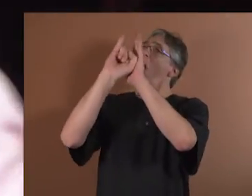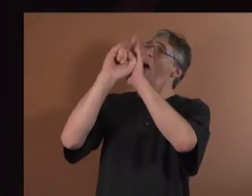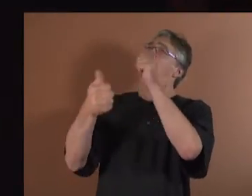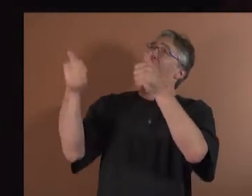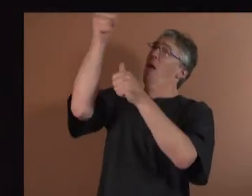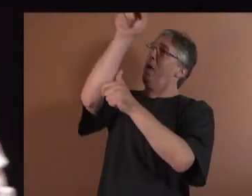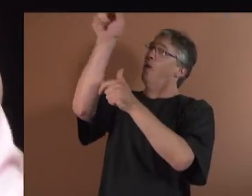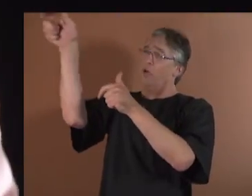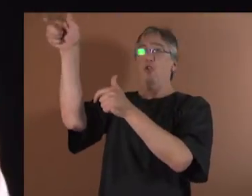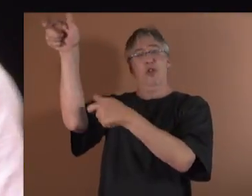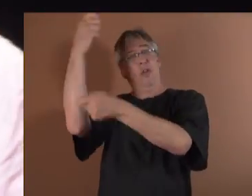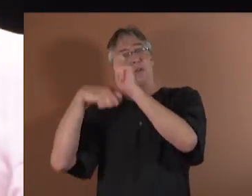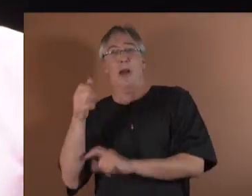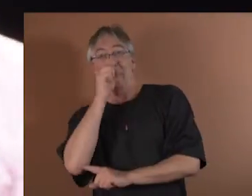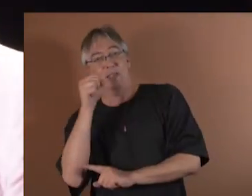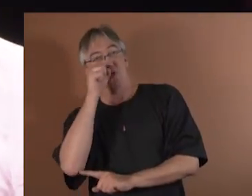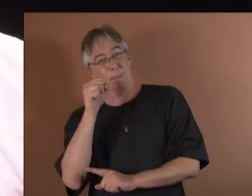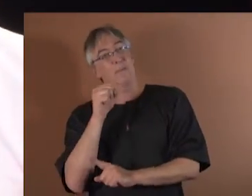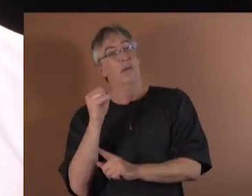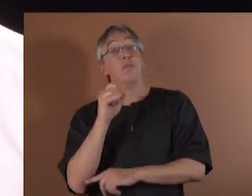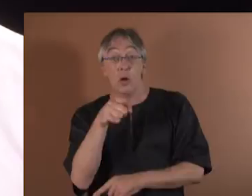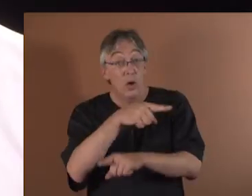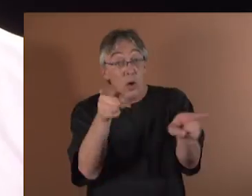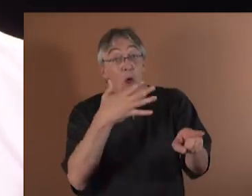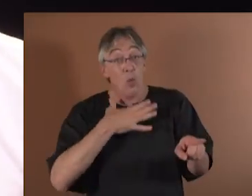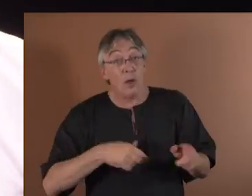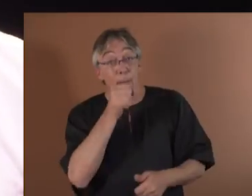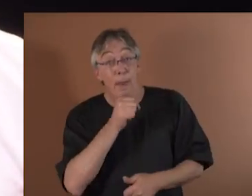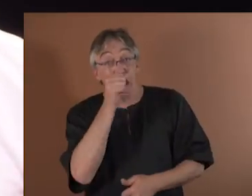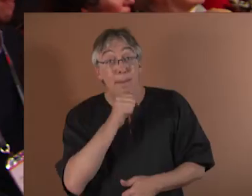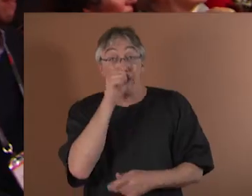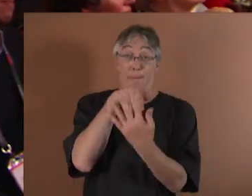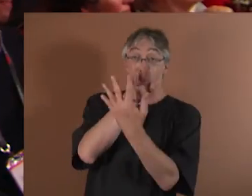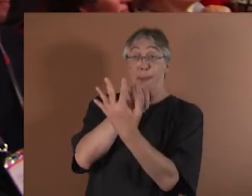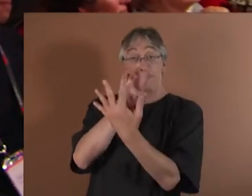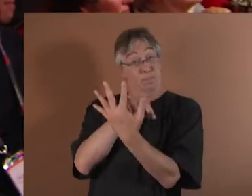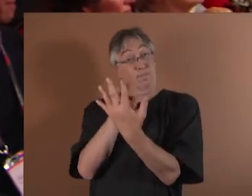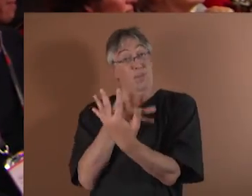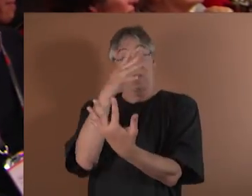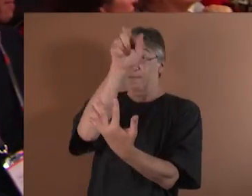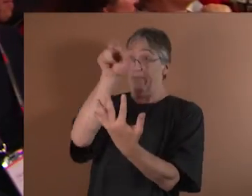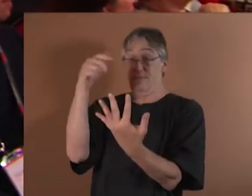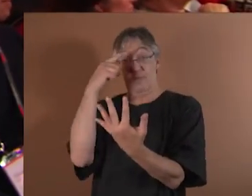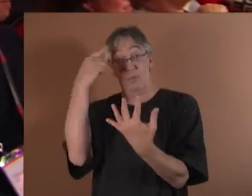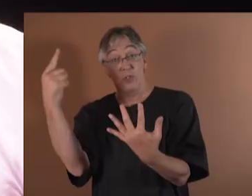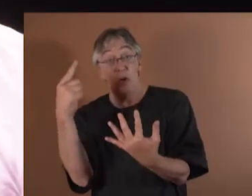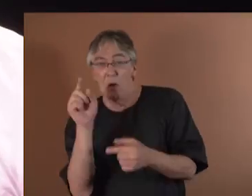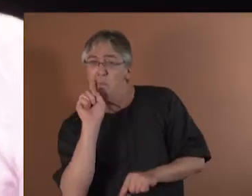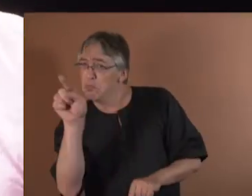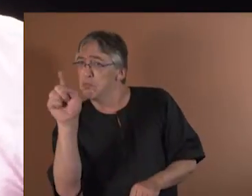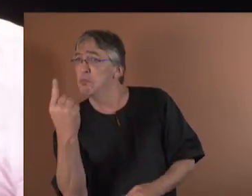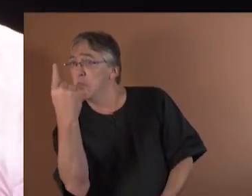question just before you go to lunch. Who here would also like to taste one of these icons? Some. Some. Some. All right.